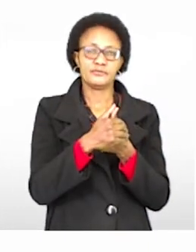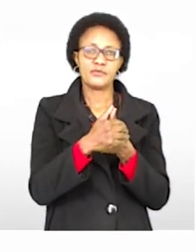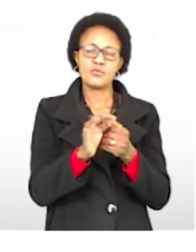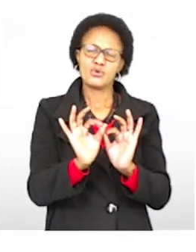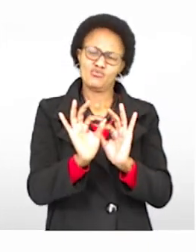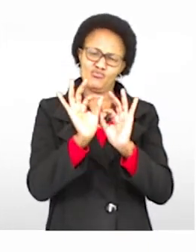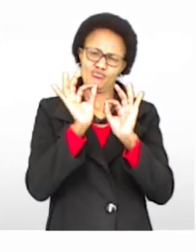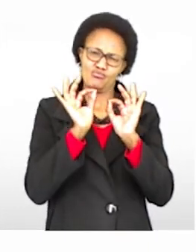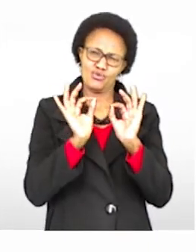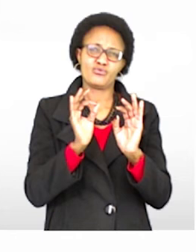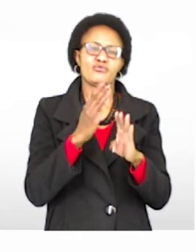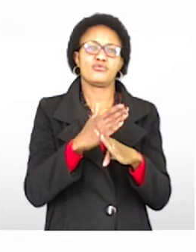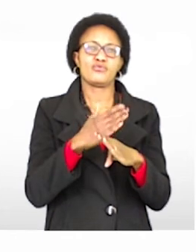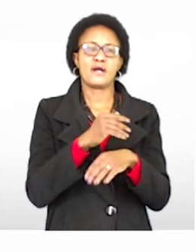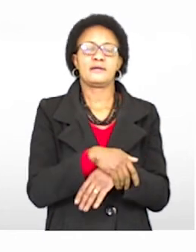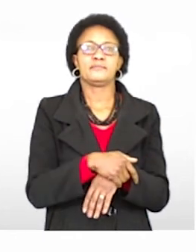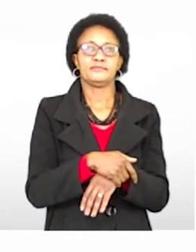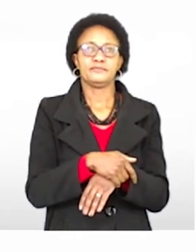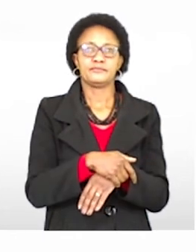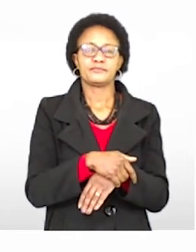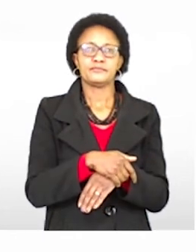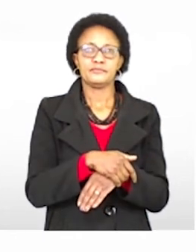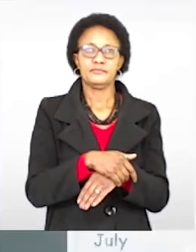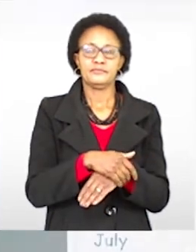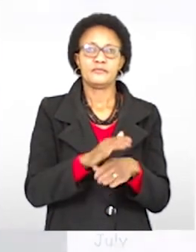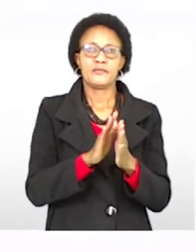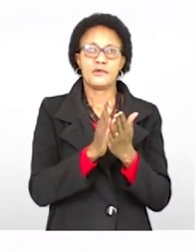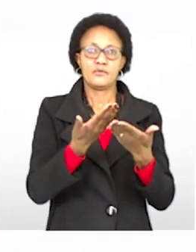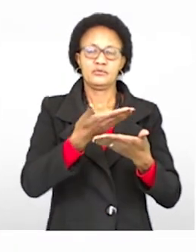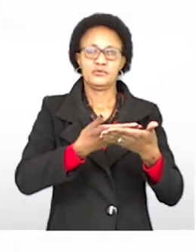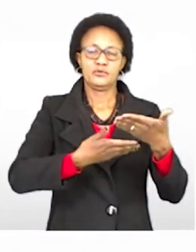can. Let's move on to page 5.